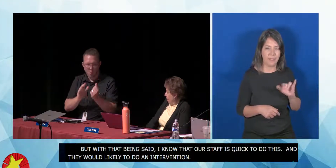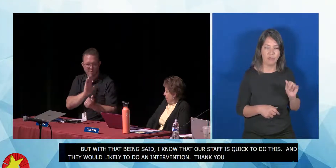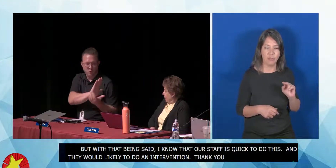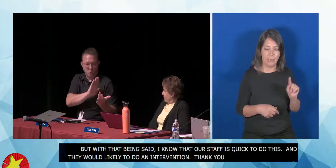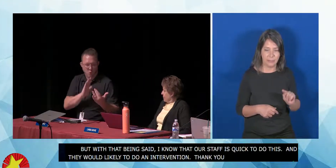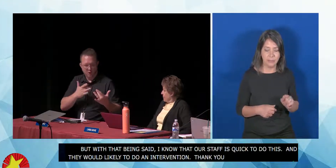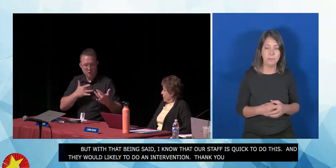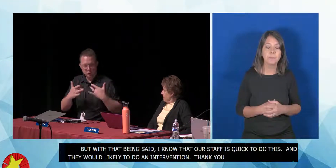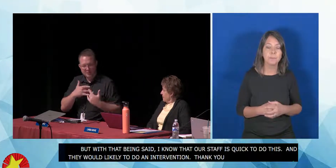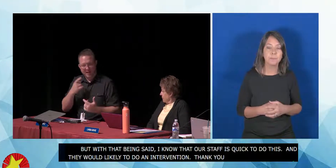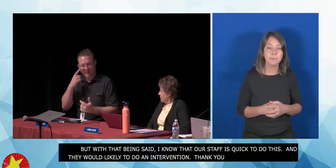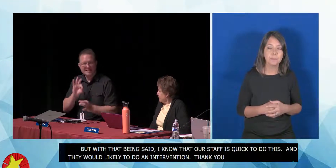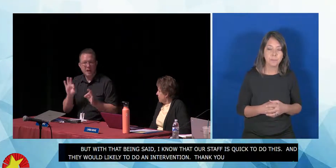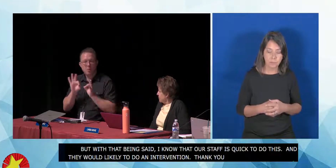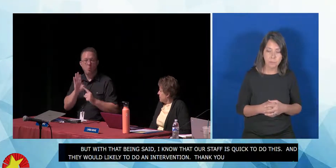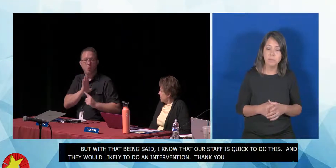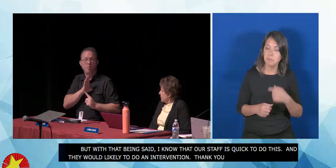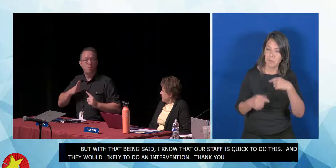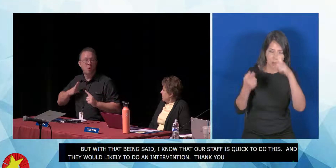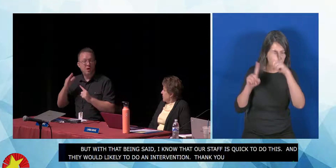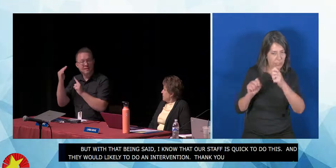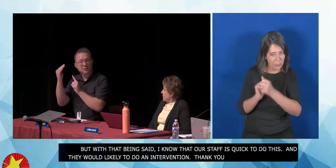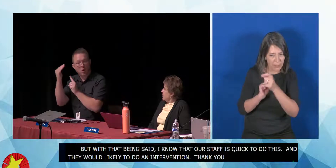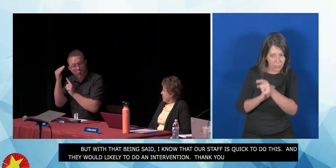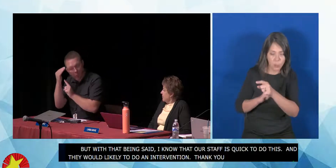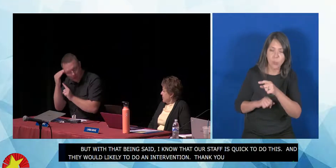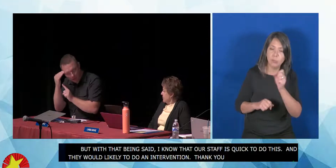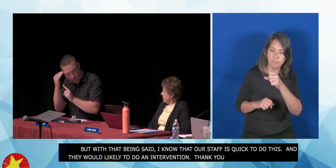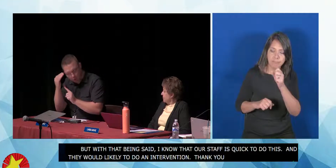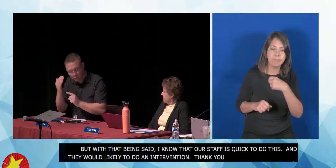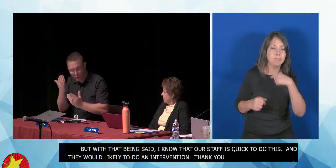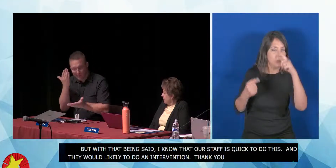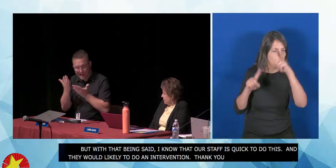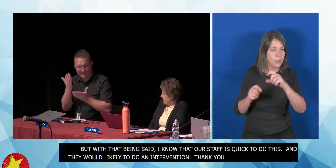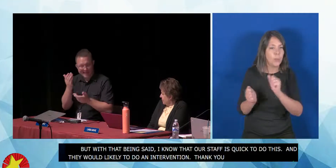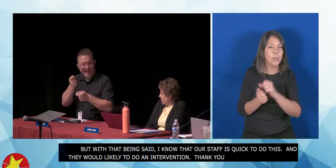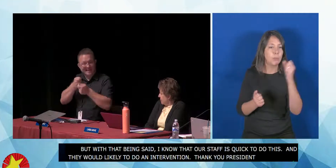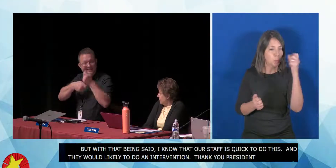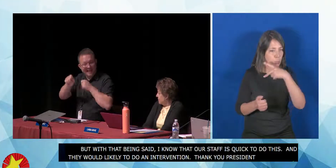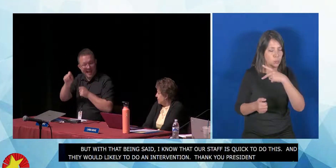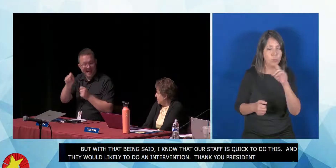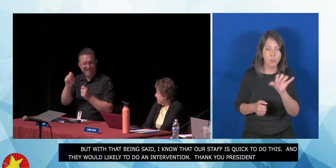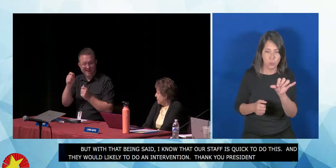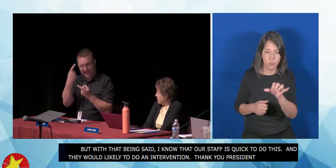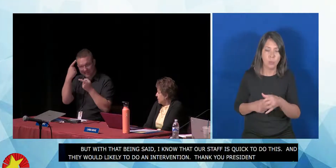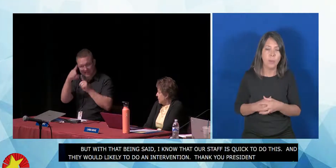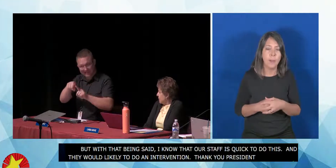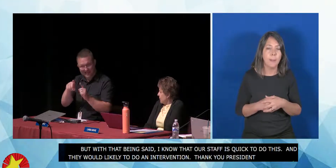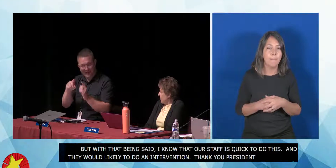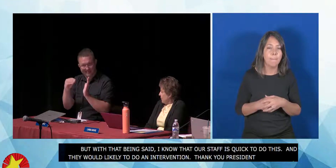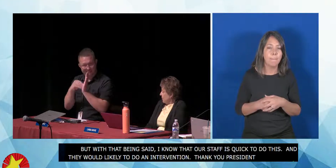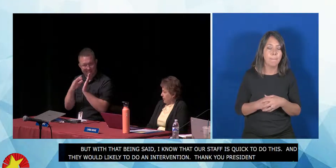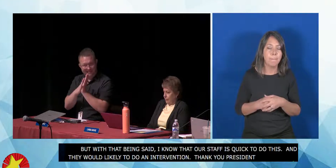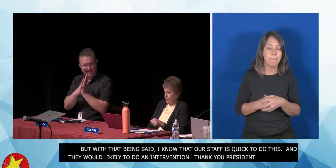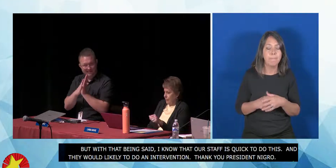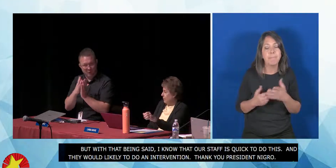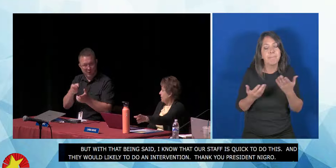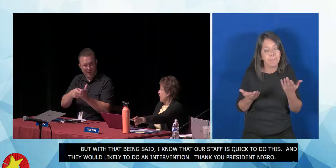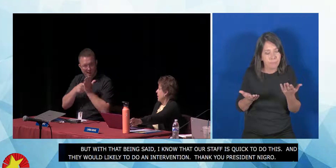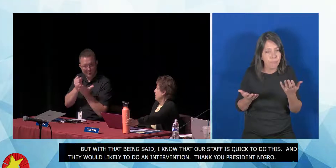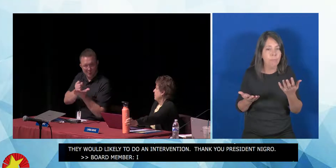And I agree with you, and I agree with Board Member Kneifel as well. Perhaps